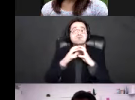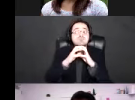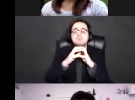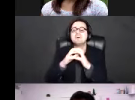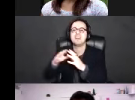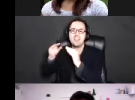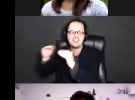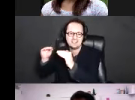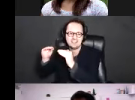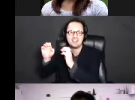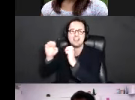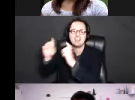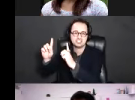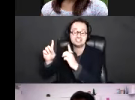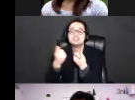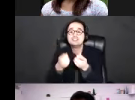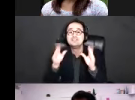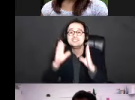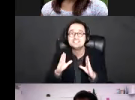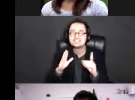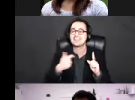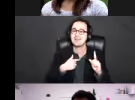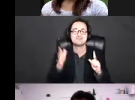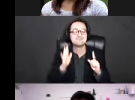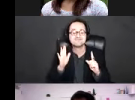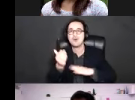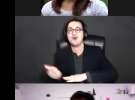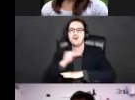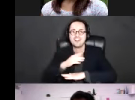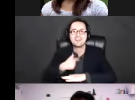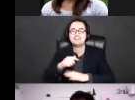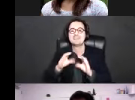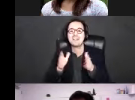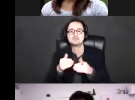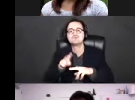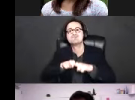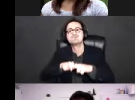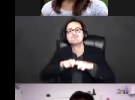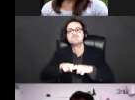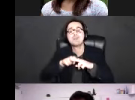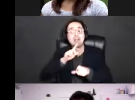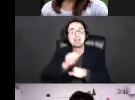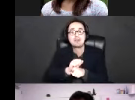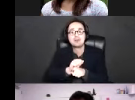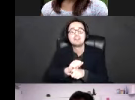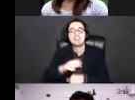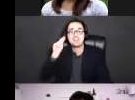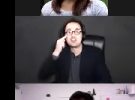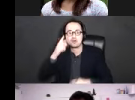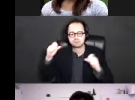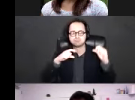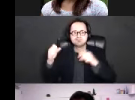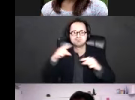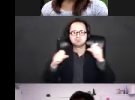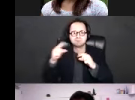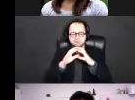the work that you do in a classroom, I was in a classroom all day yesterday, is literally constructing the neural circuits that are able